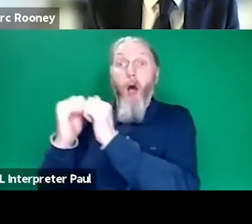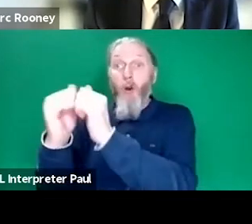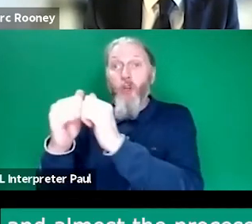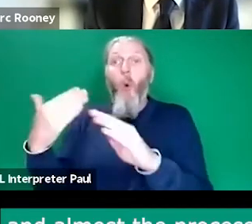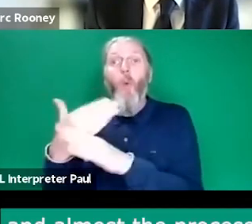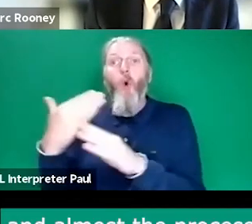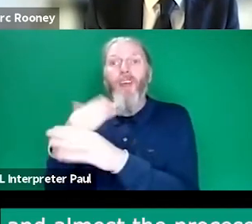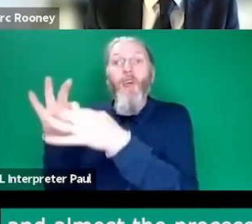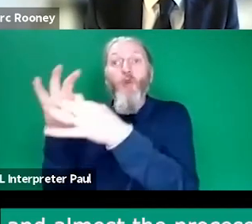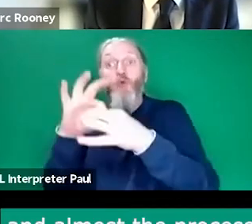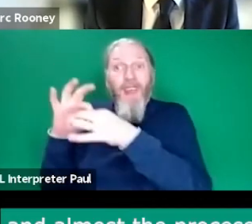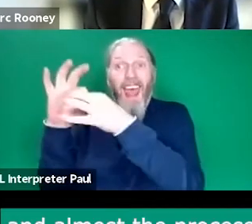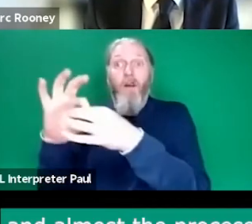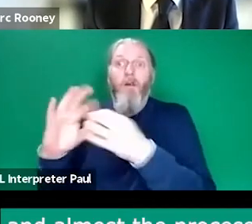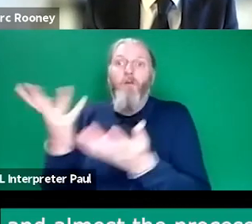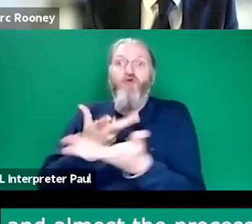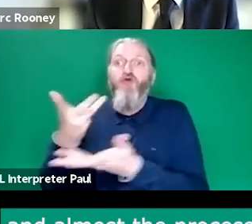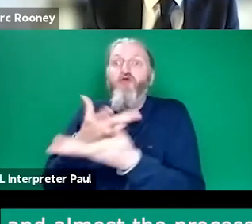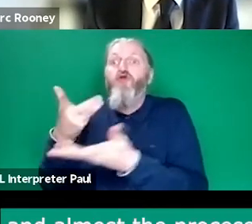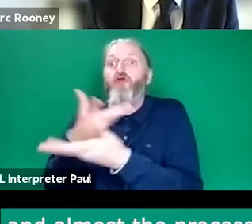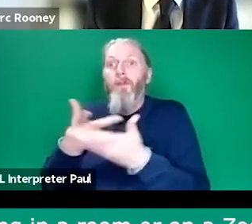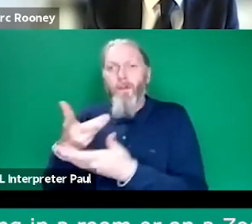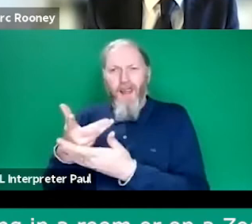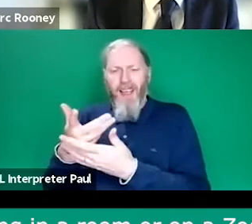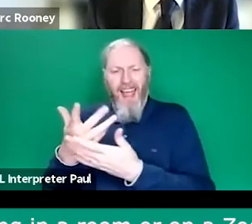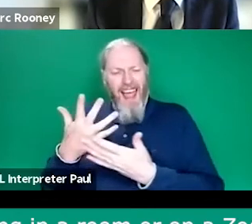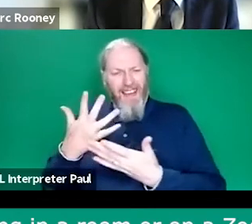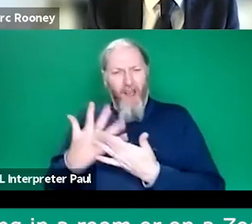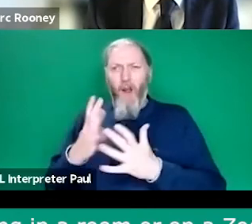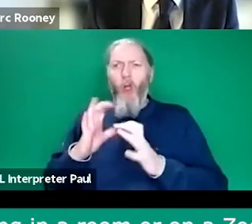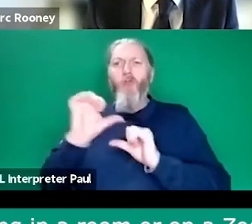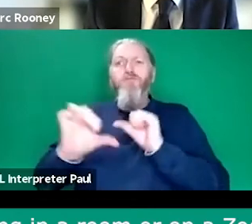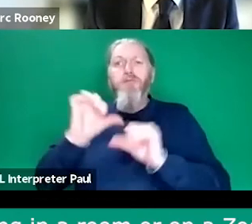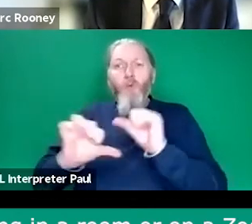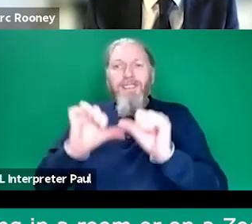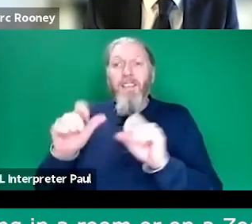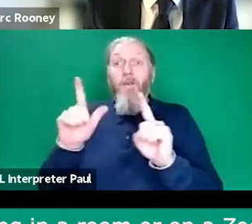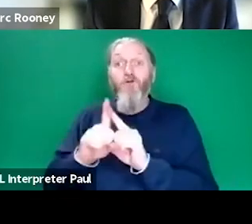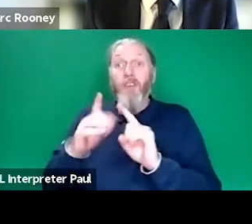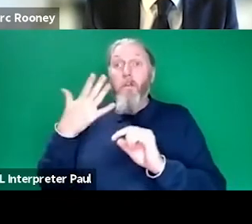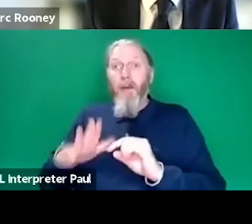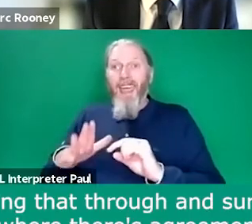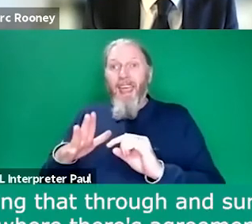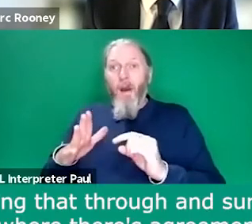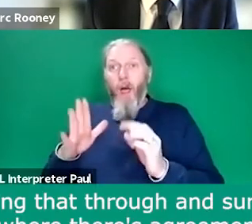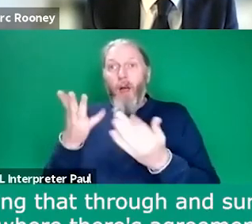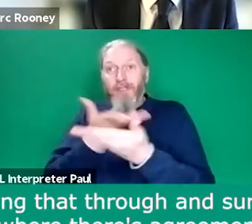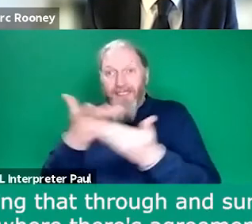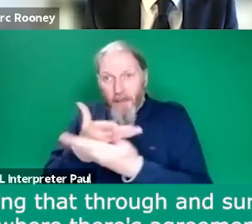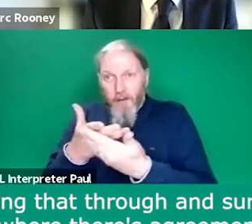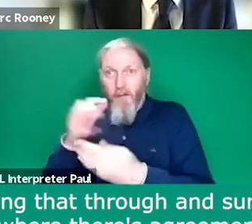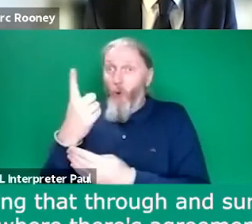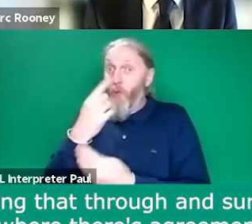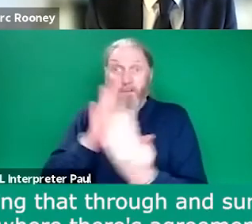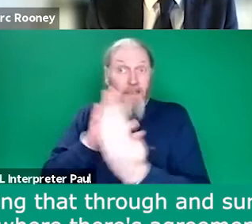stakeholders, and almost the process of sitting in a room or on a Zoom call, working that